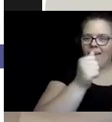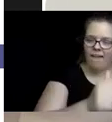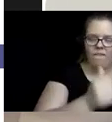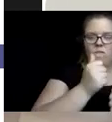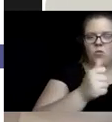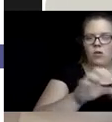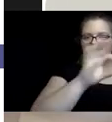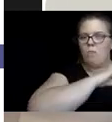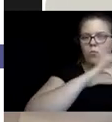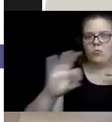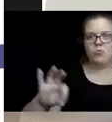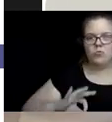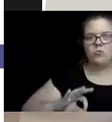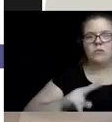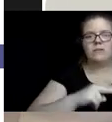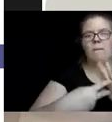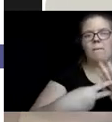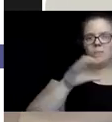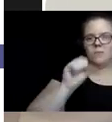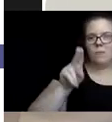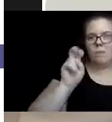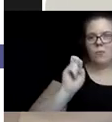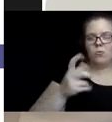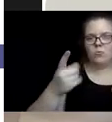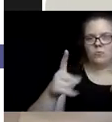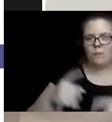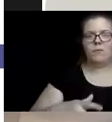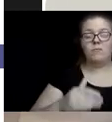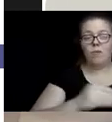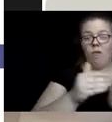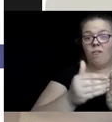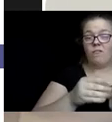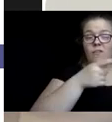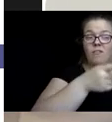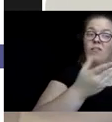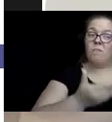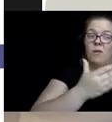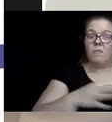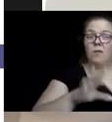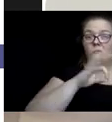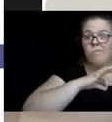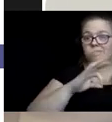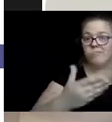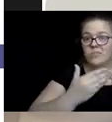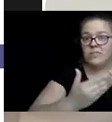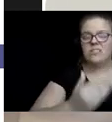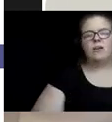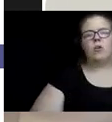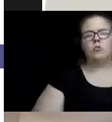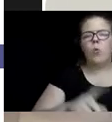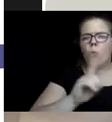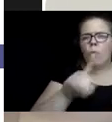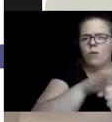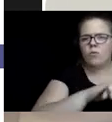adult is indicative of abuse. Very often, older adults might bruise. So what is the location of those